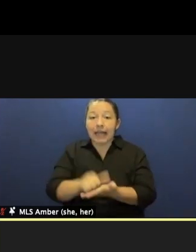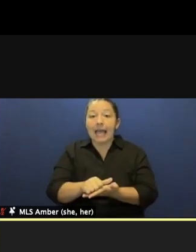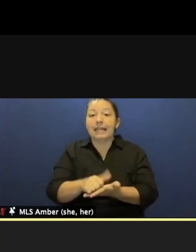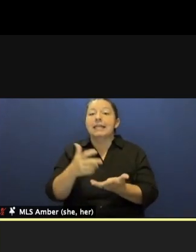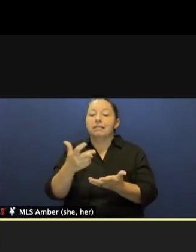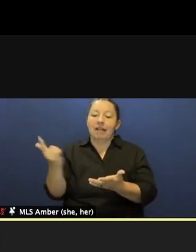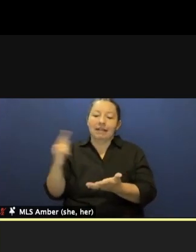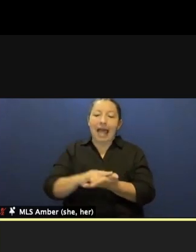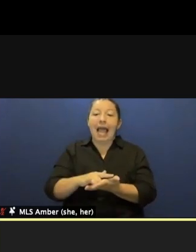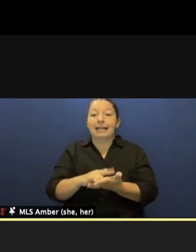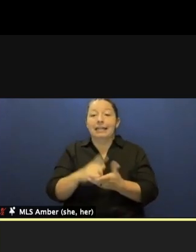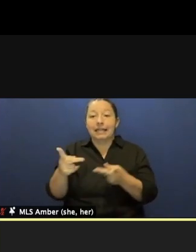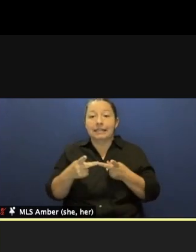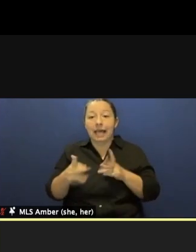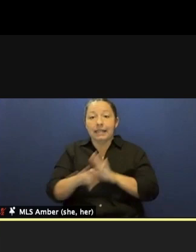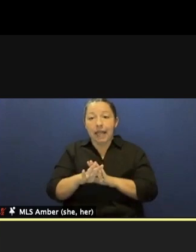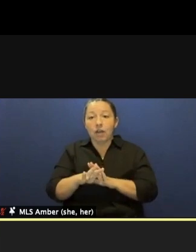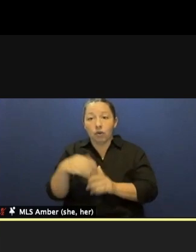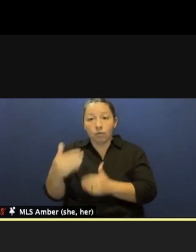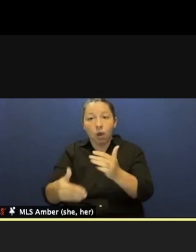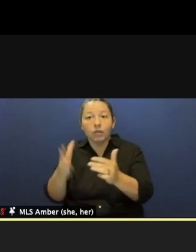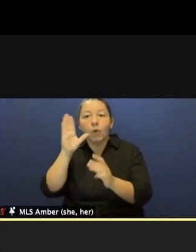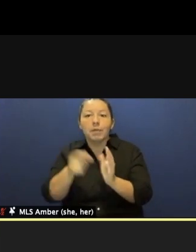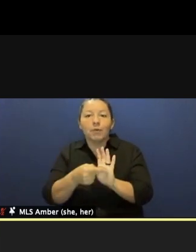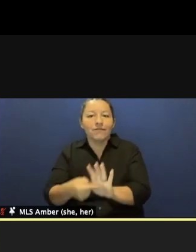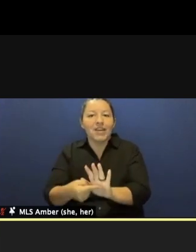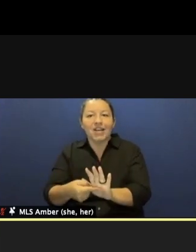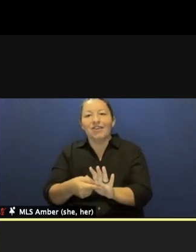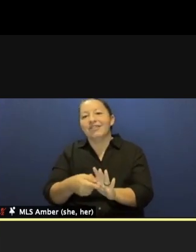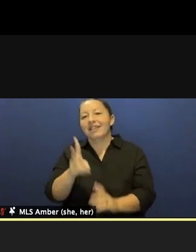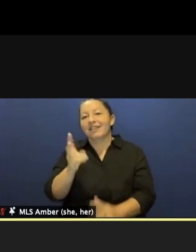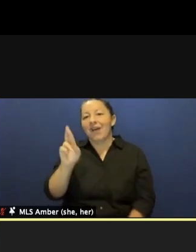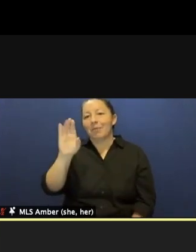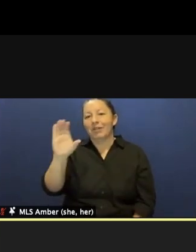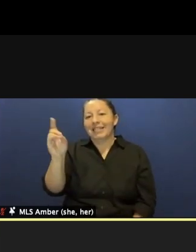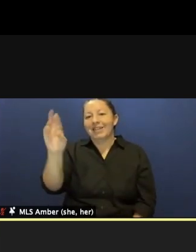the Viper CDR. And that's everything.